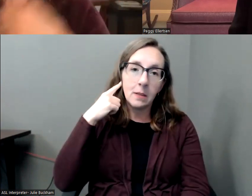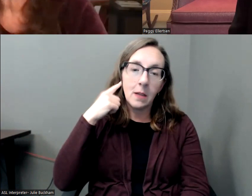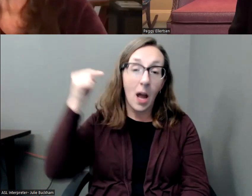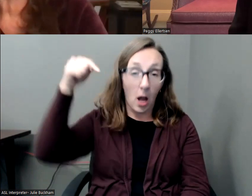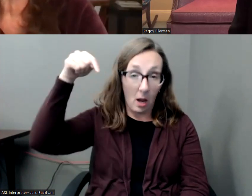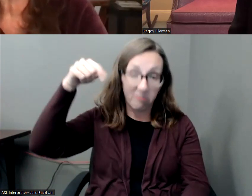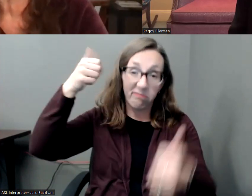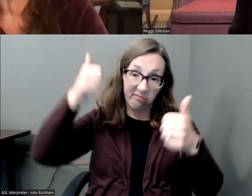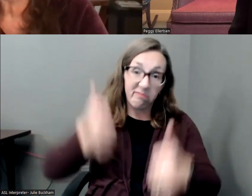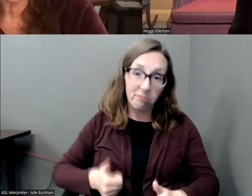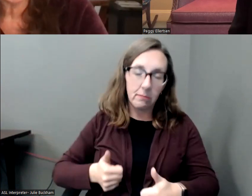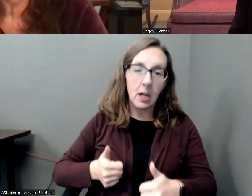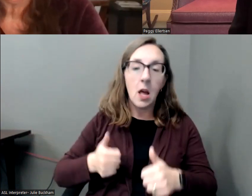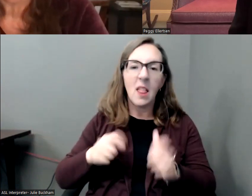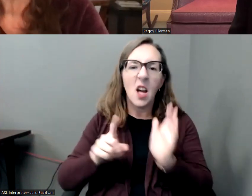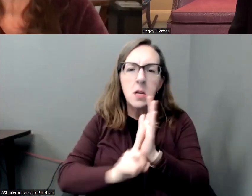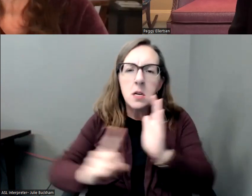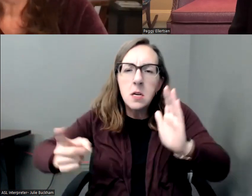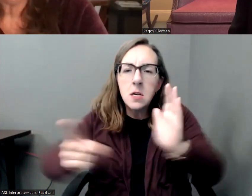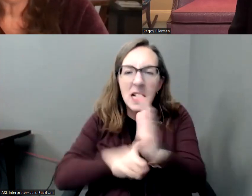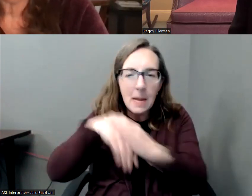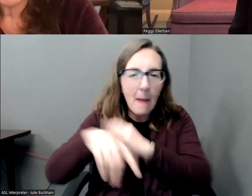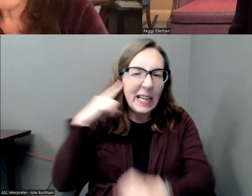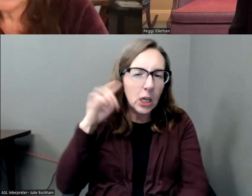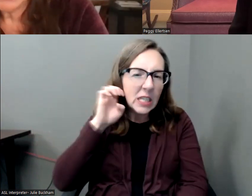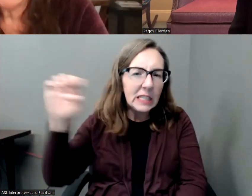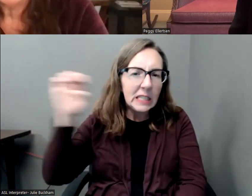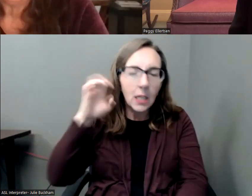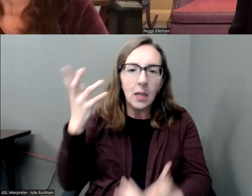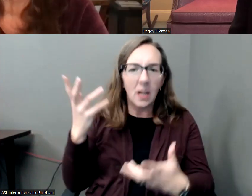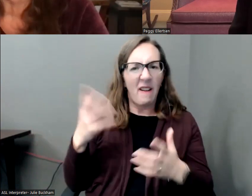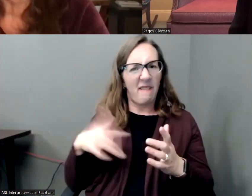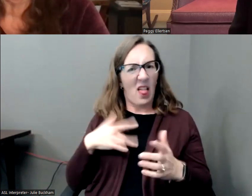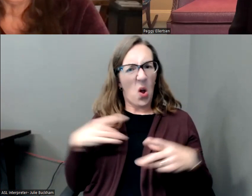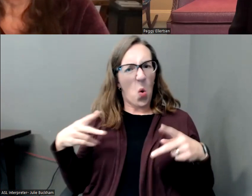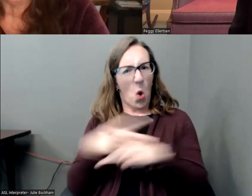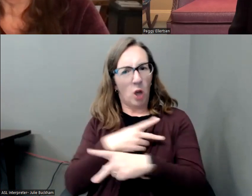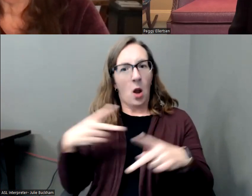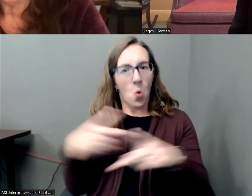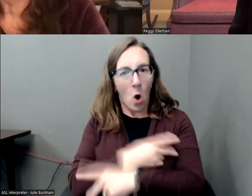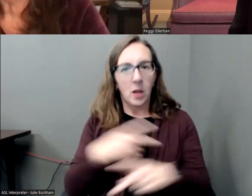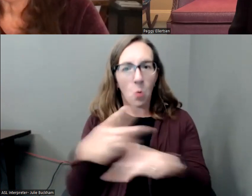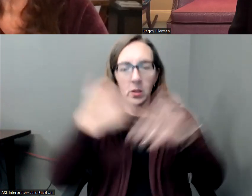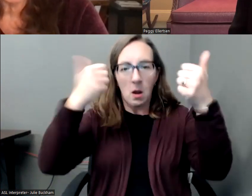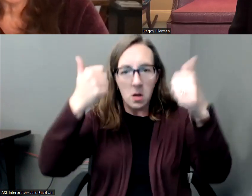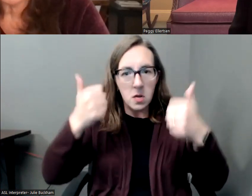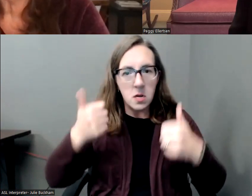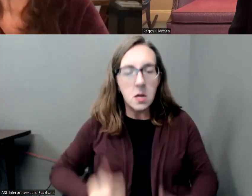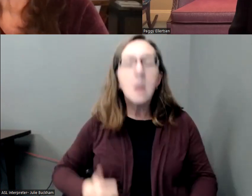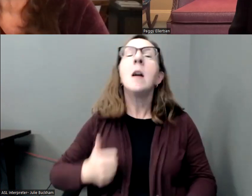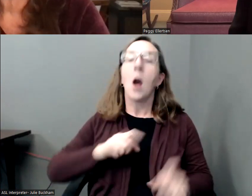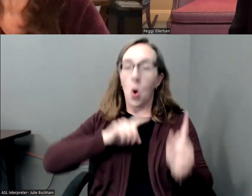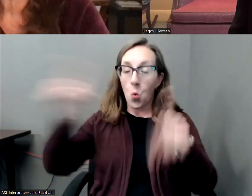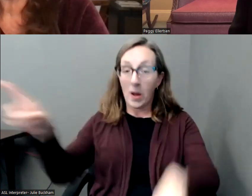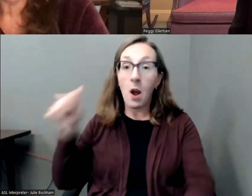the ringing in my ear, was really wicked, and it continued to deteriorate. At the end of the week, my audiologist